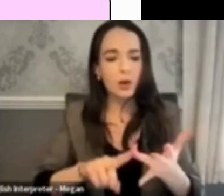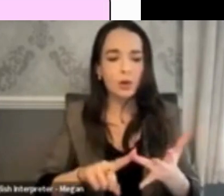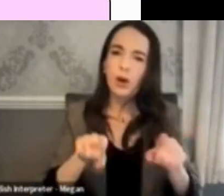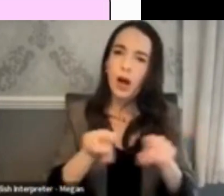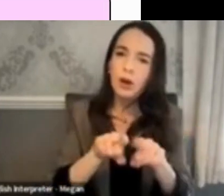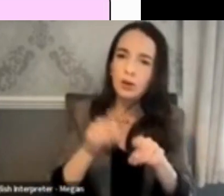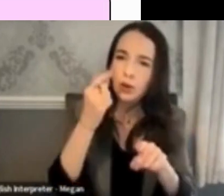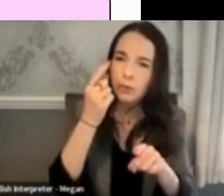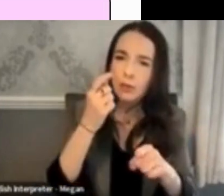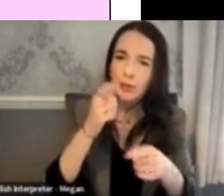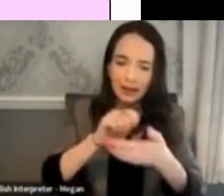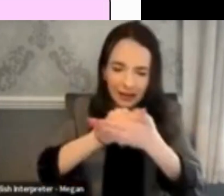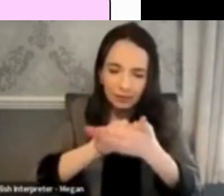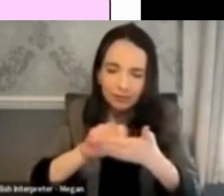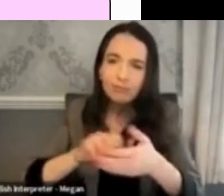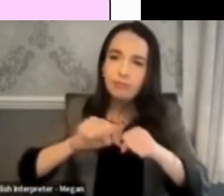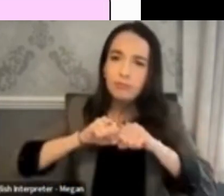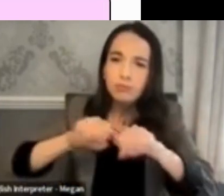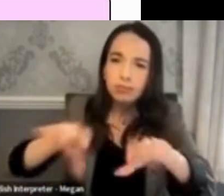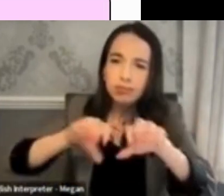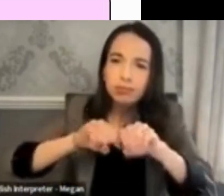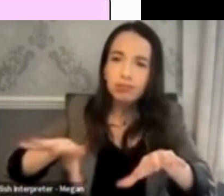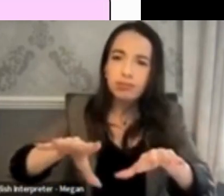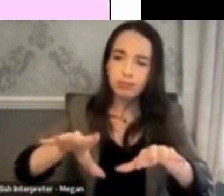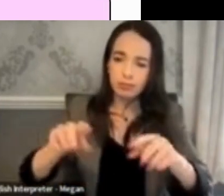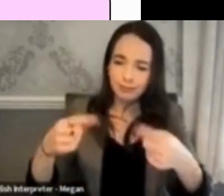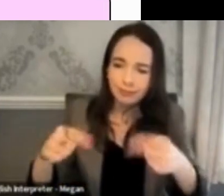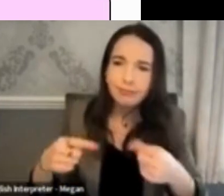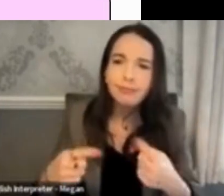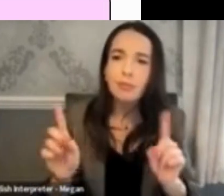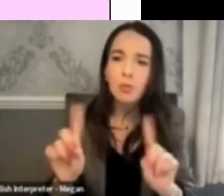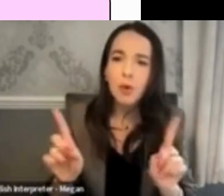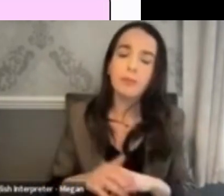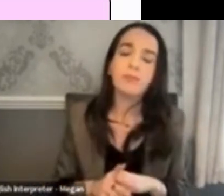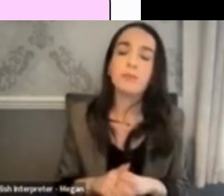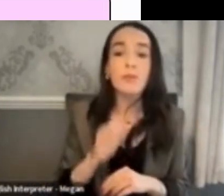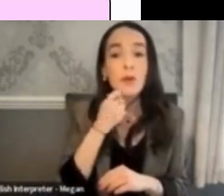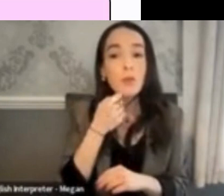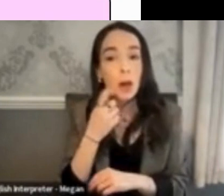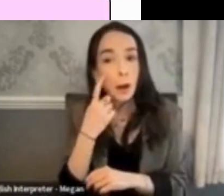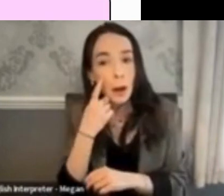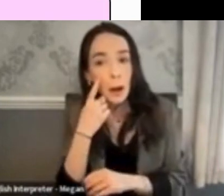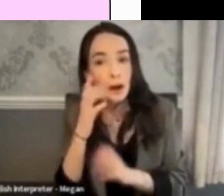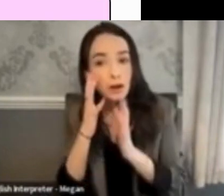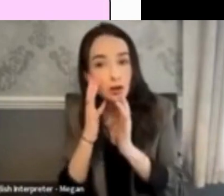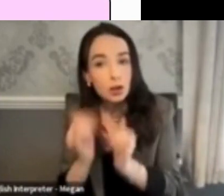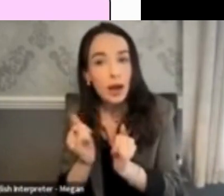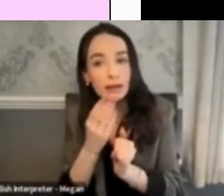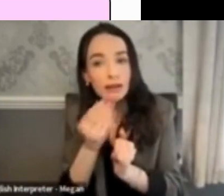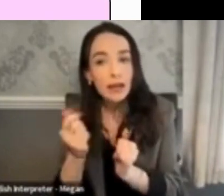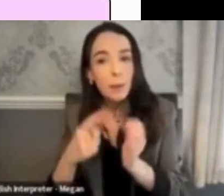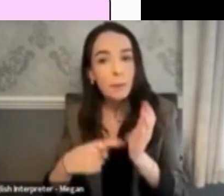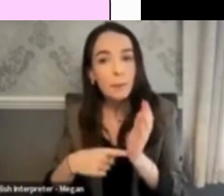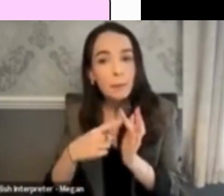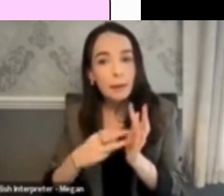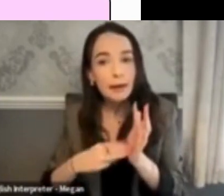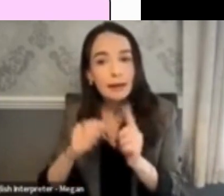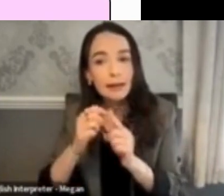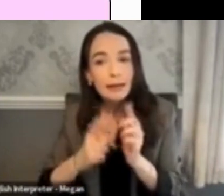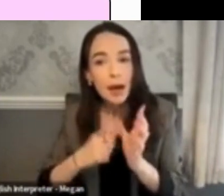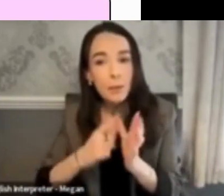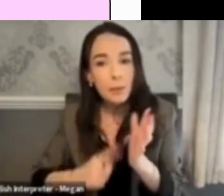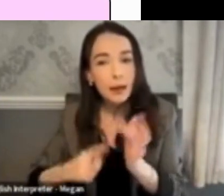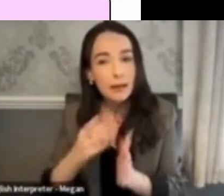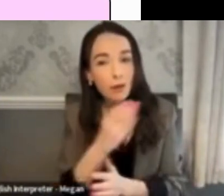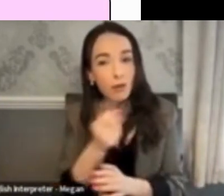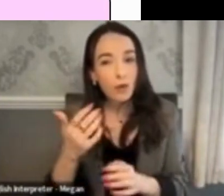to the administration and distribution of the capital grant. We'll be testing some of the next set of templates and information with the sector over the coming weeks,